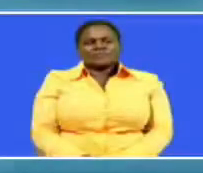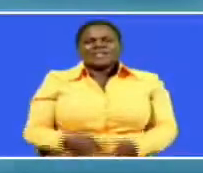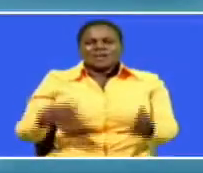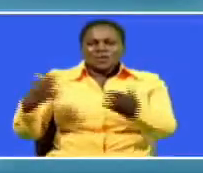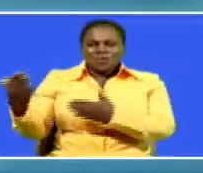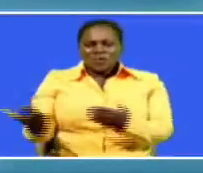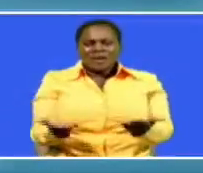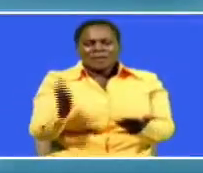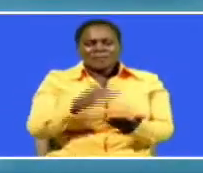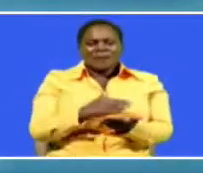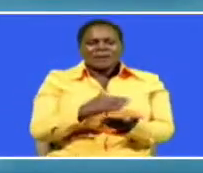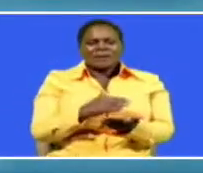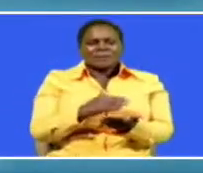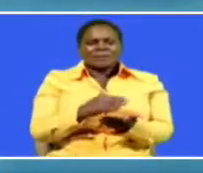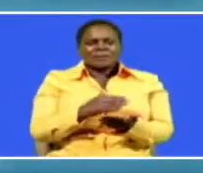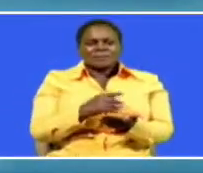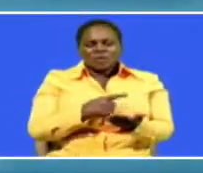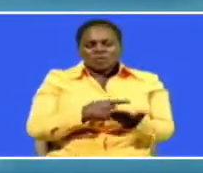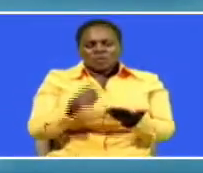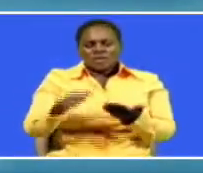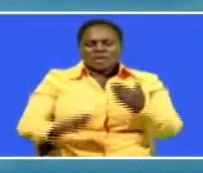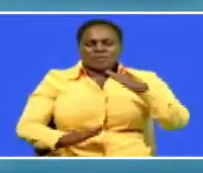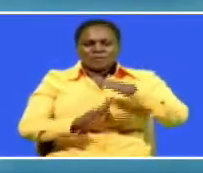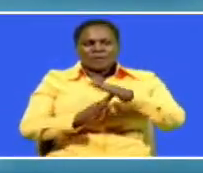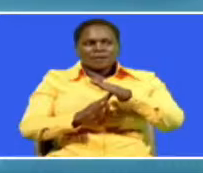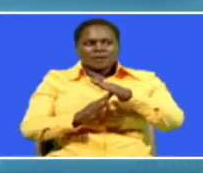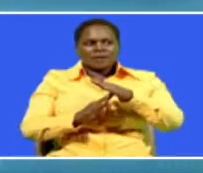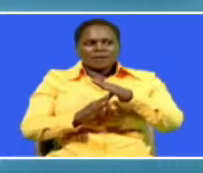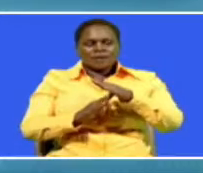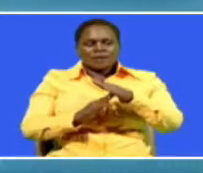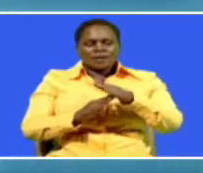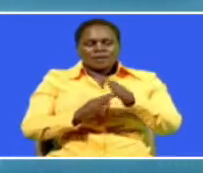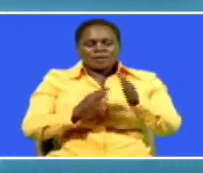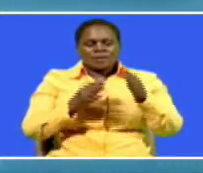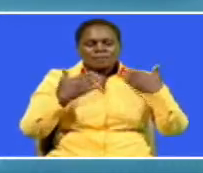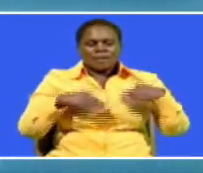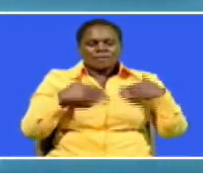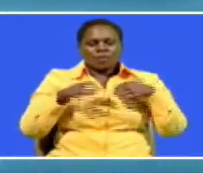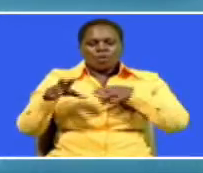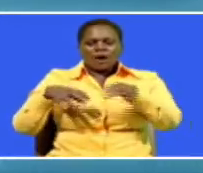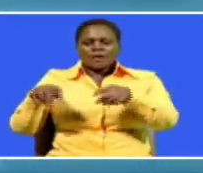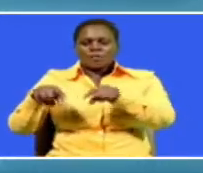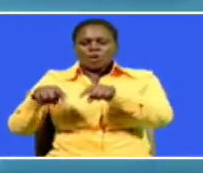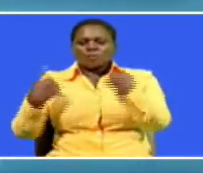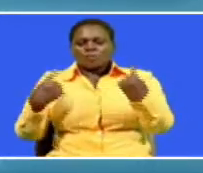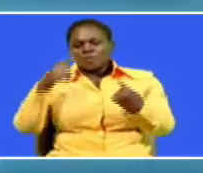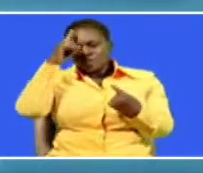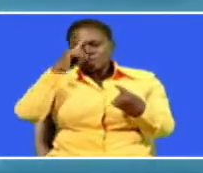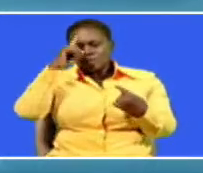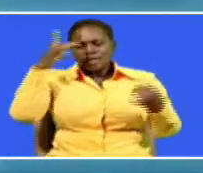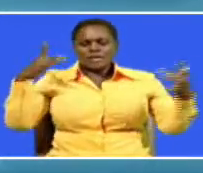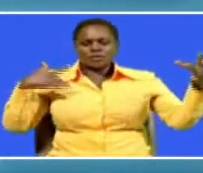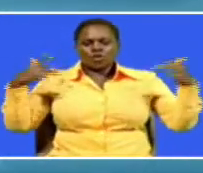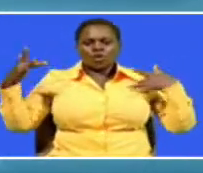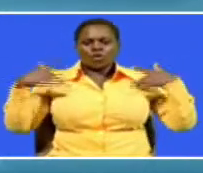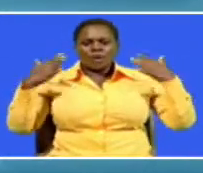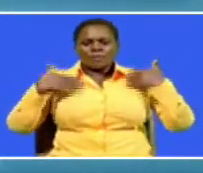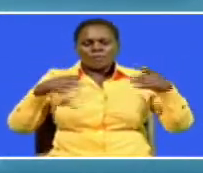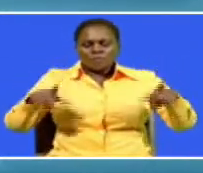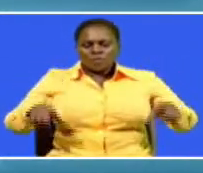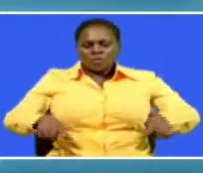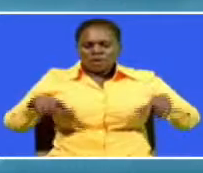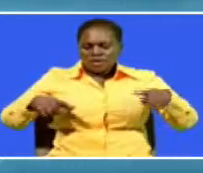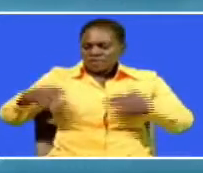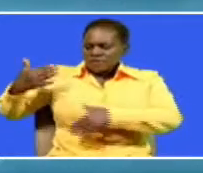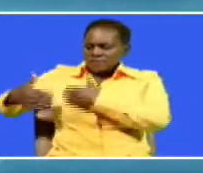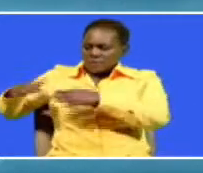Welcome back and thank you for staying with Weekend Prime. Human-wildlife conflict continues to be a serious concern for people living near parks